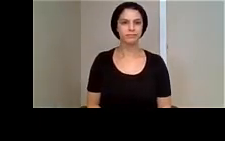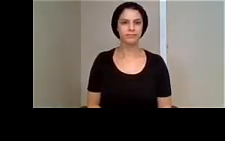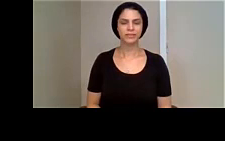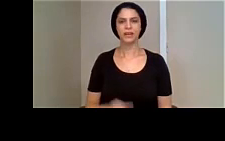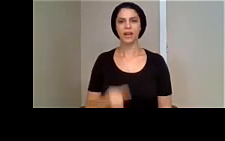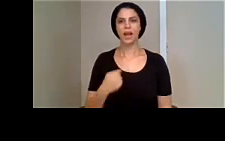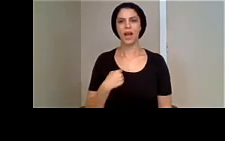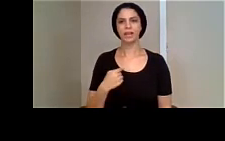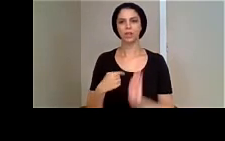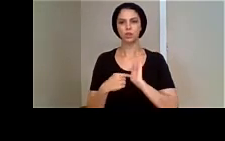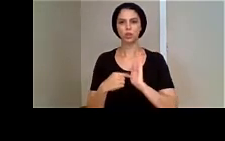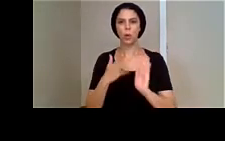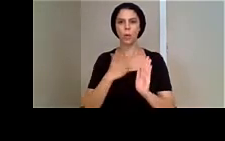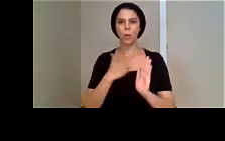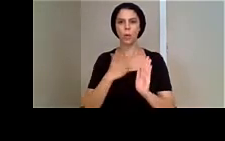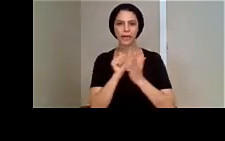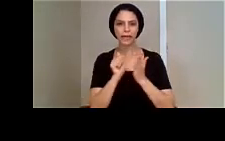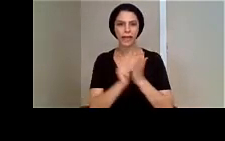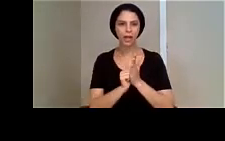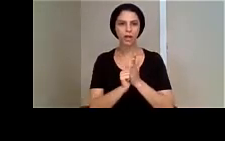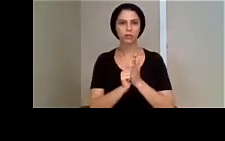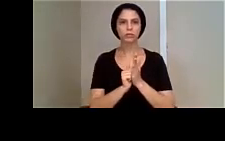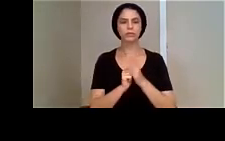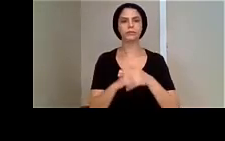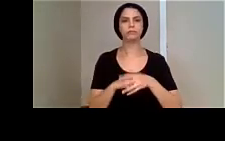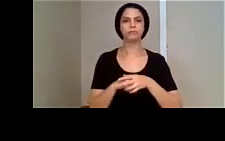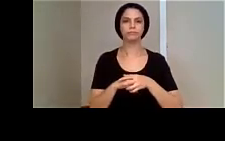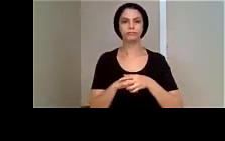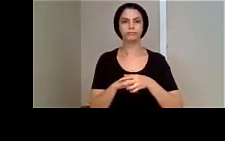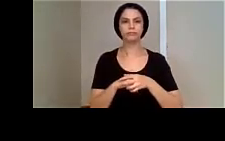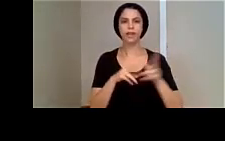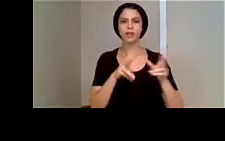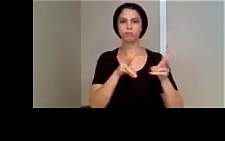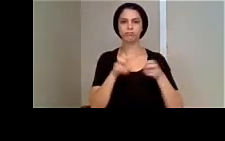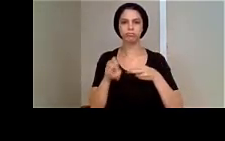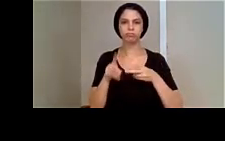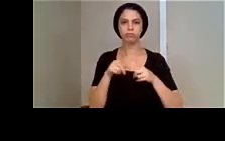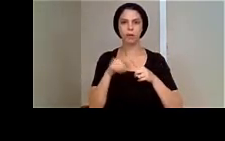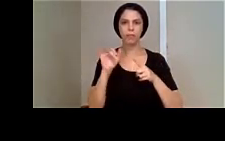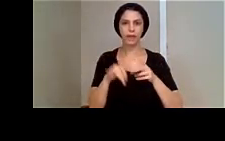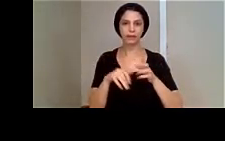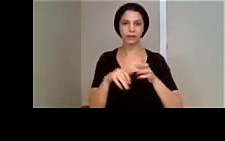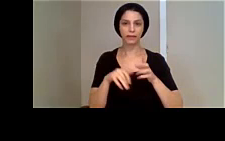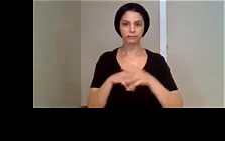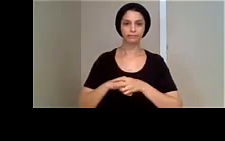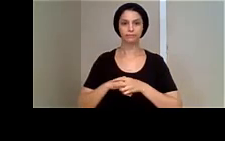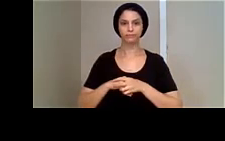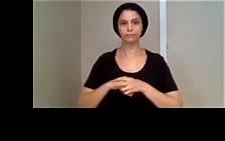and then would go into my Google Drive, but then you could pick that file from there.